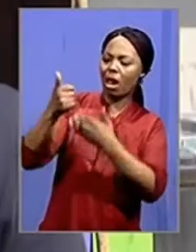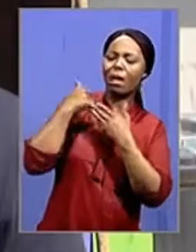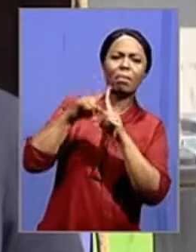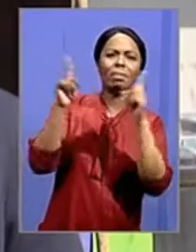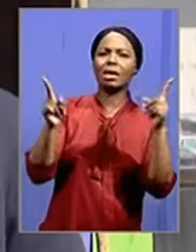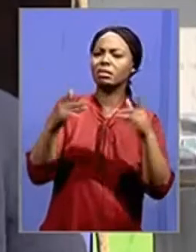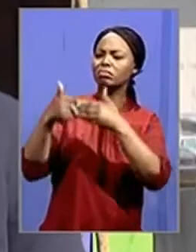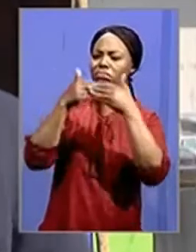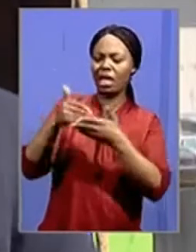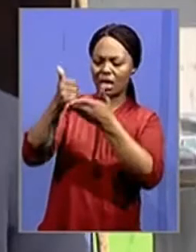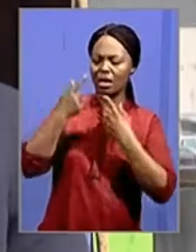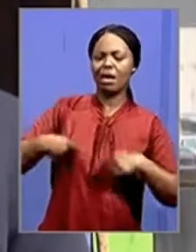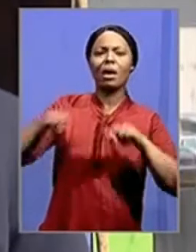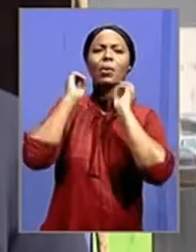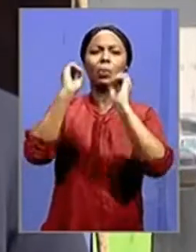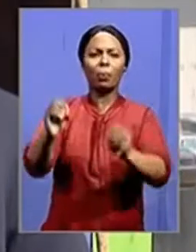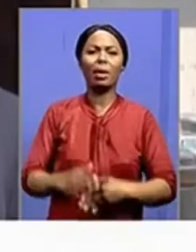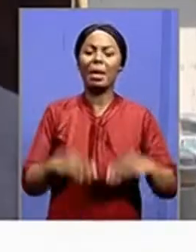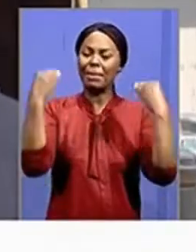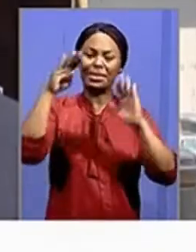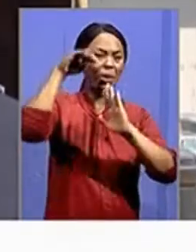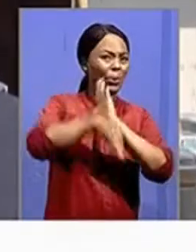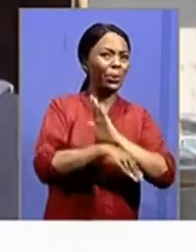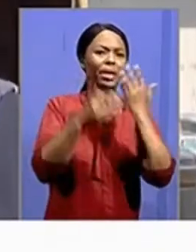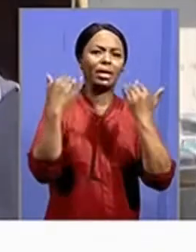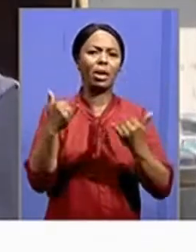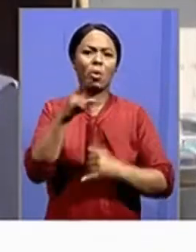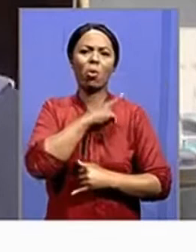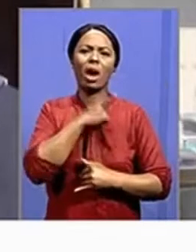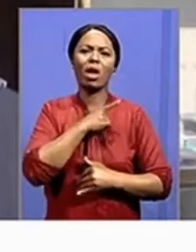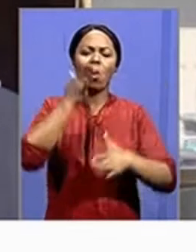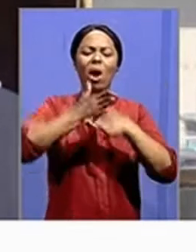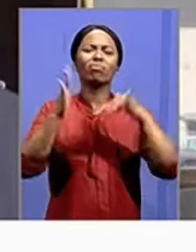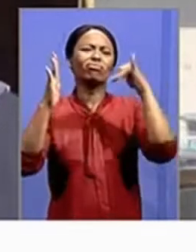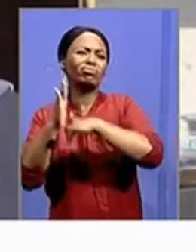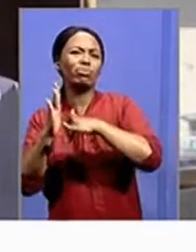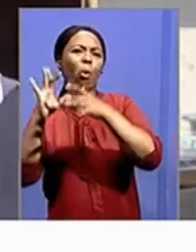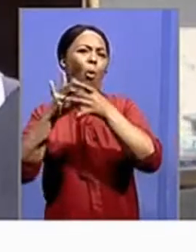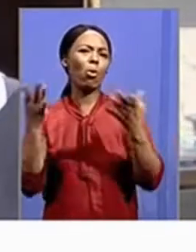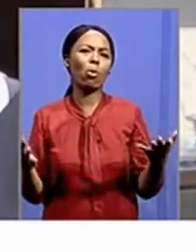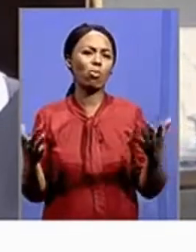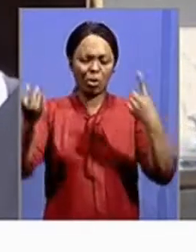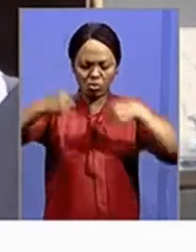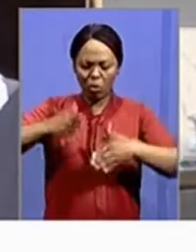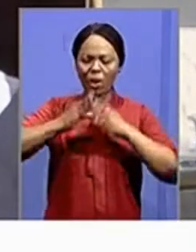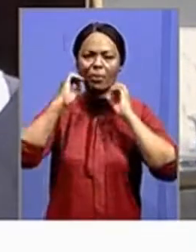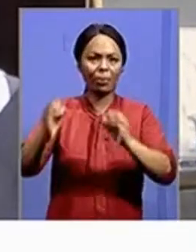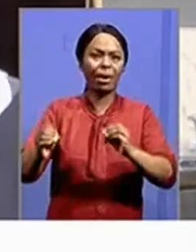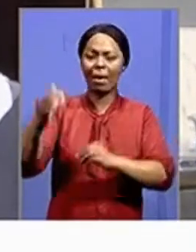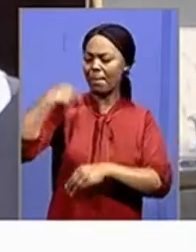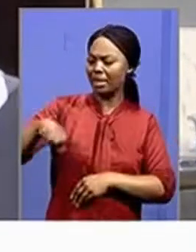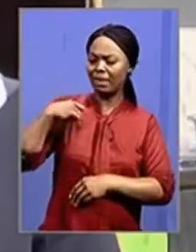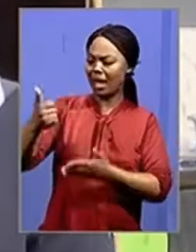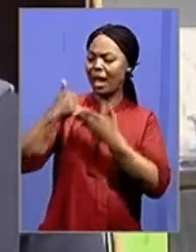The business issue is because of what we are going do is we are going to go to the municipality and we are going